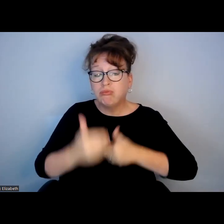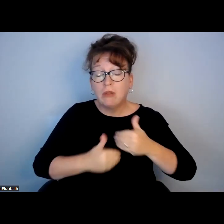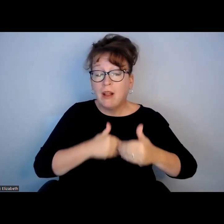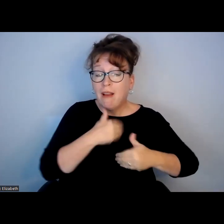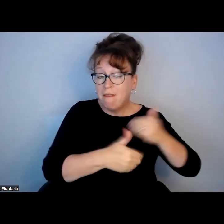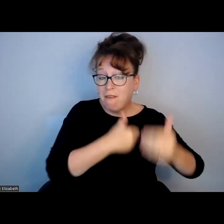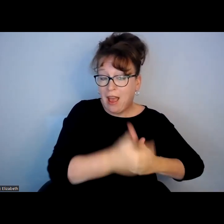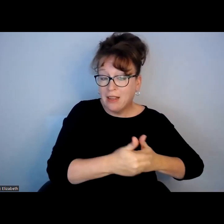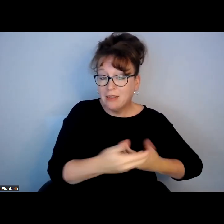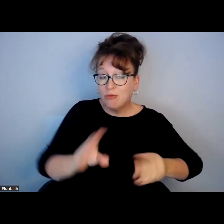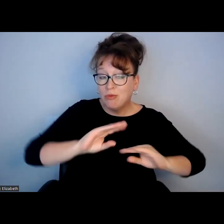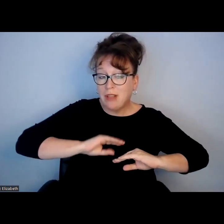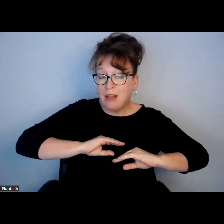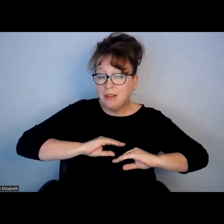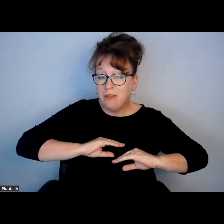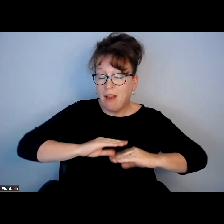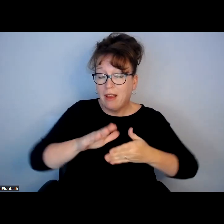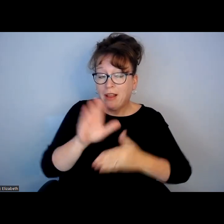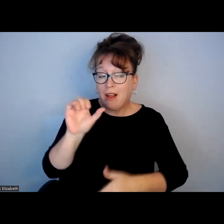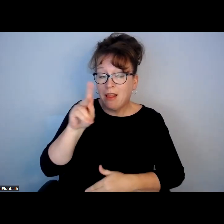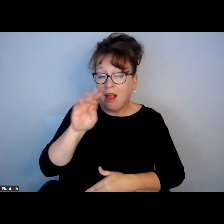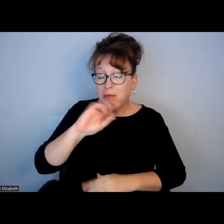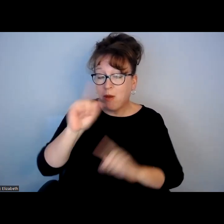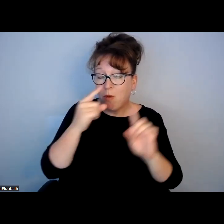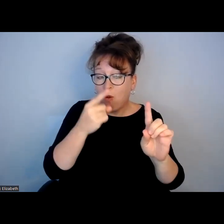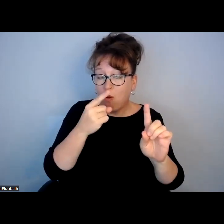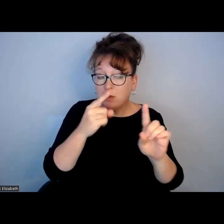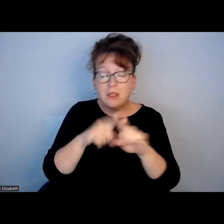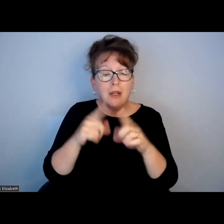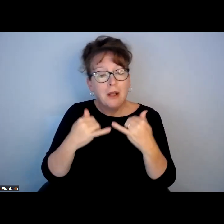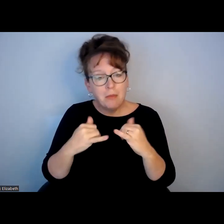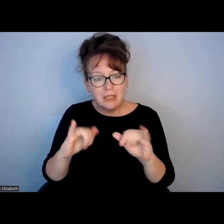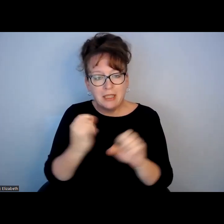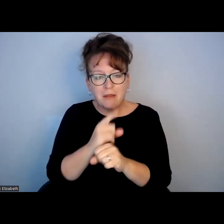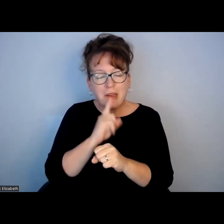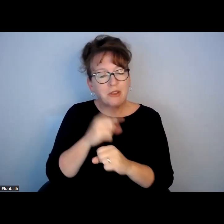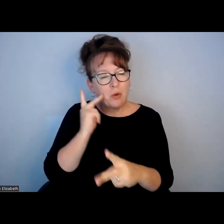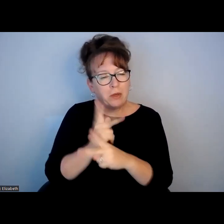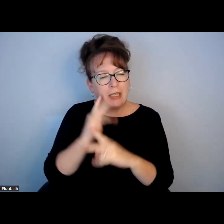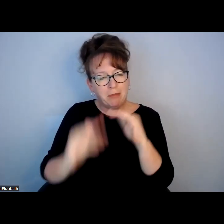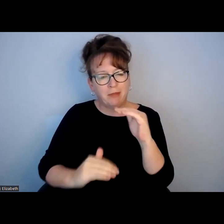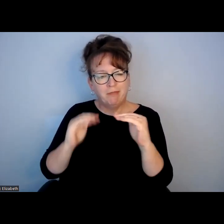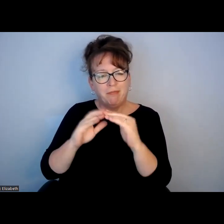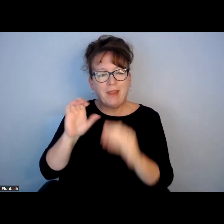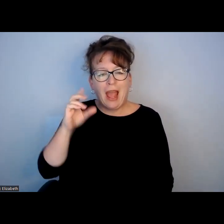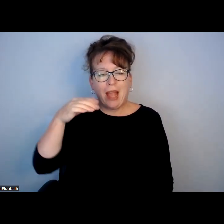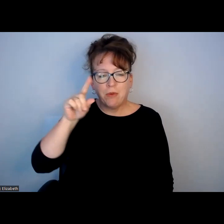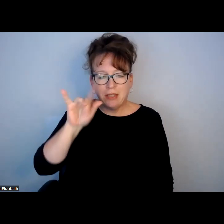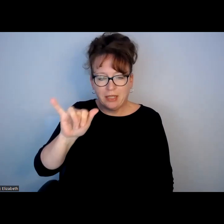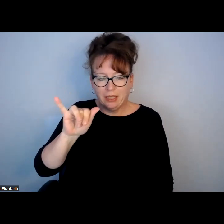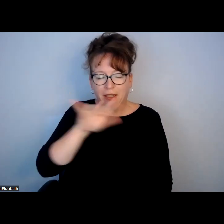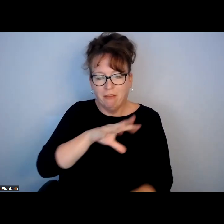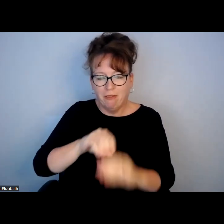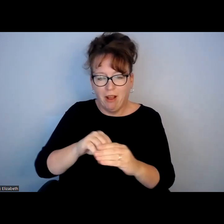the climate goals, but as well as doing it in a meaningful and equitable way to really make sure